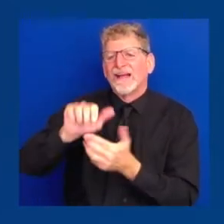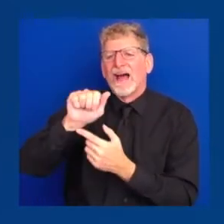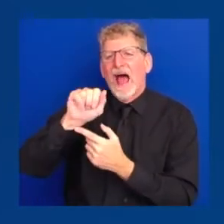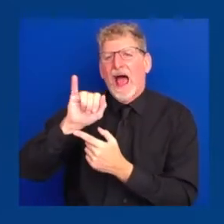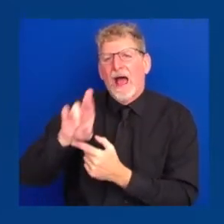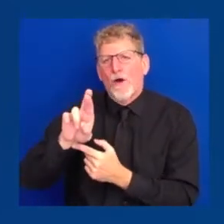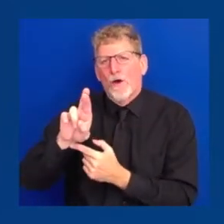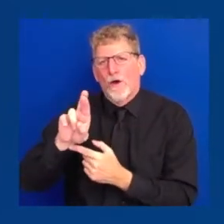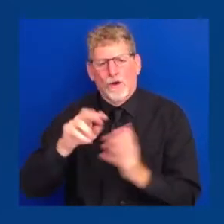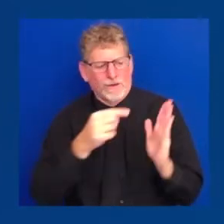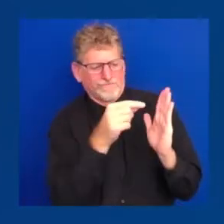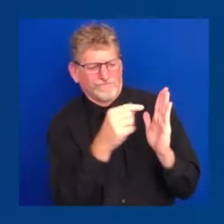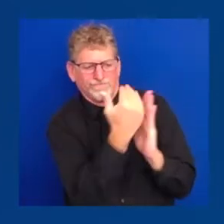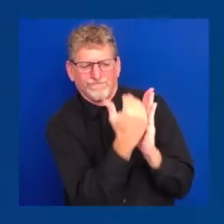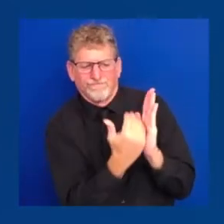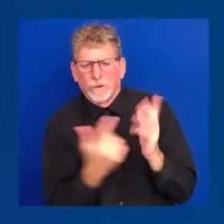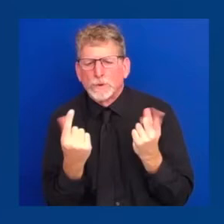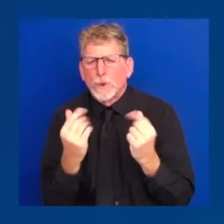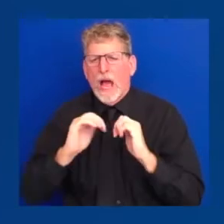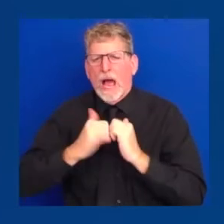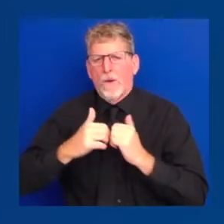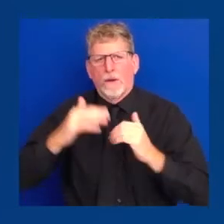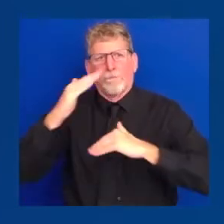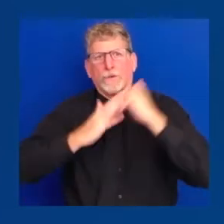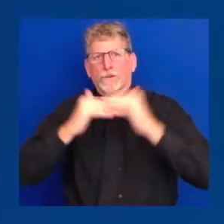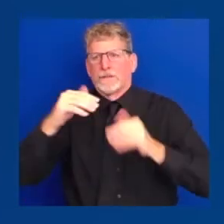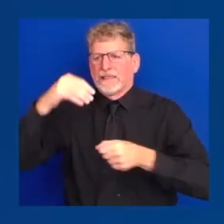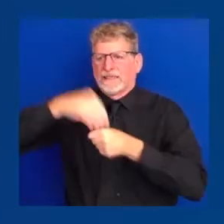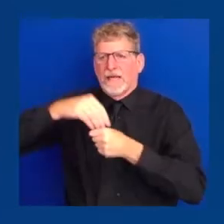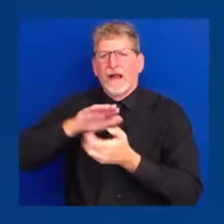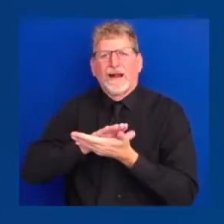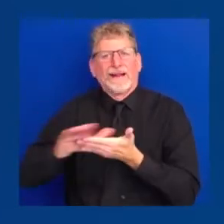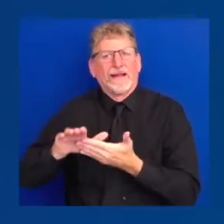air quality through effective ventilation practices.